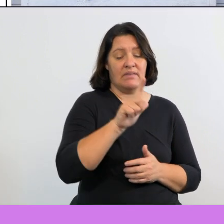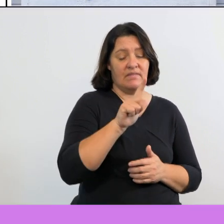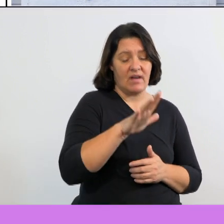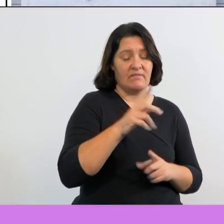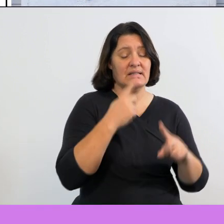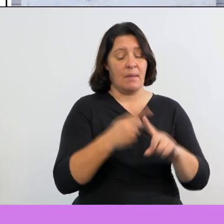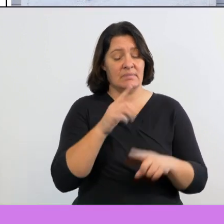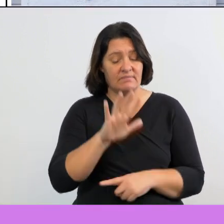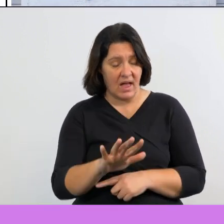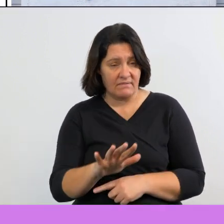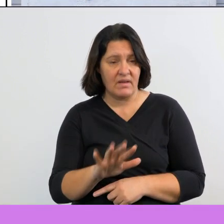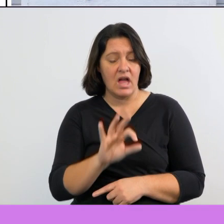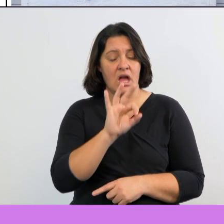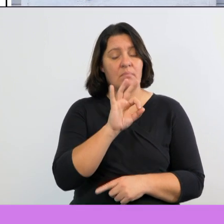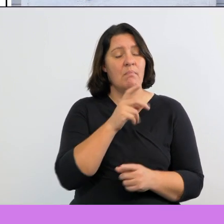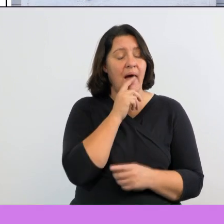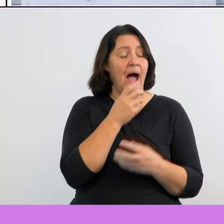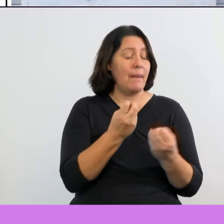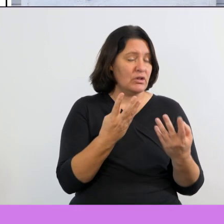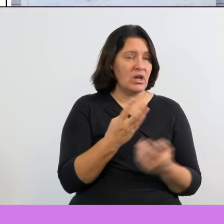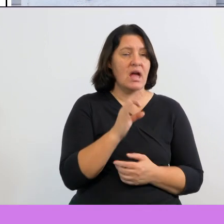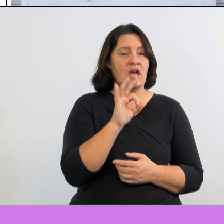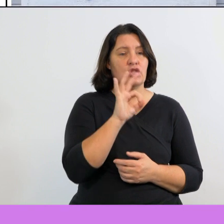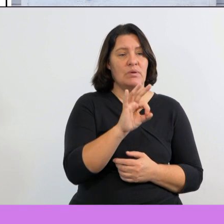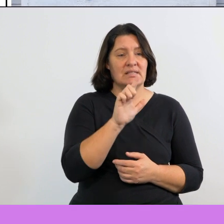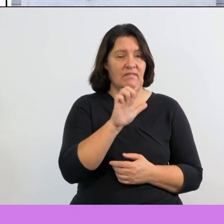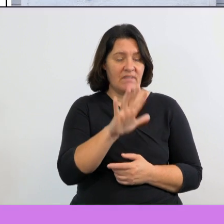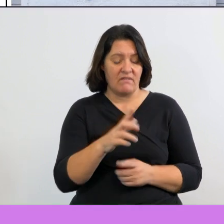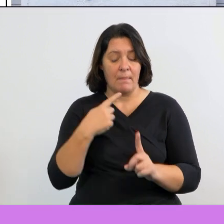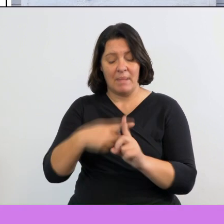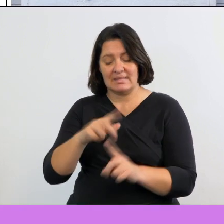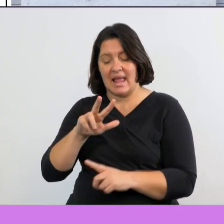5, that will give you 375, and then I'm going to add my